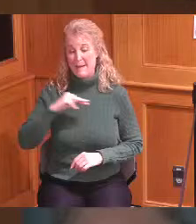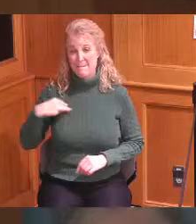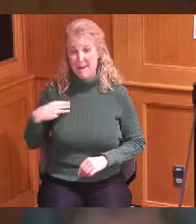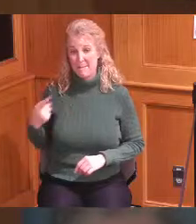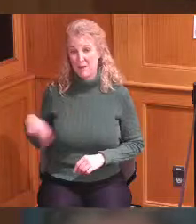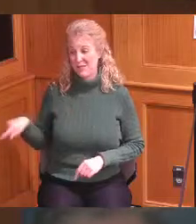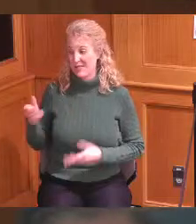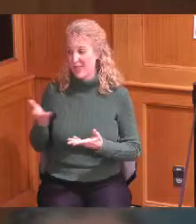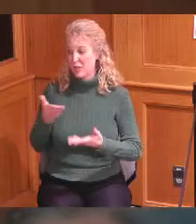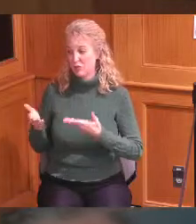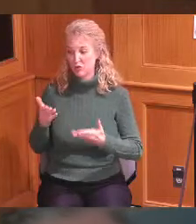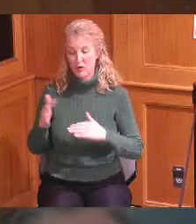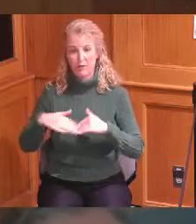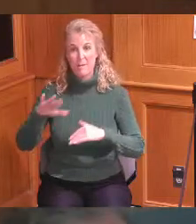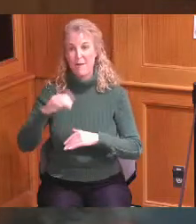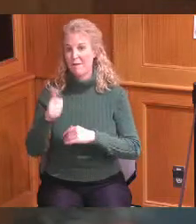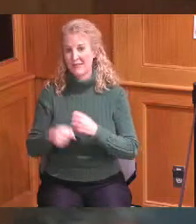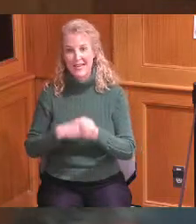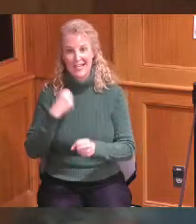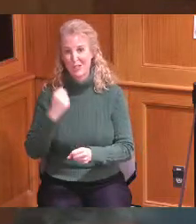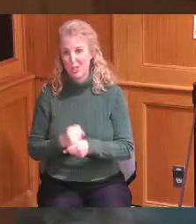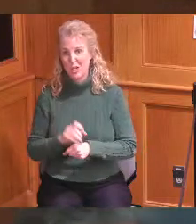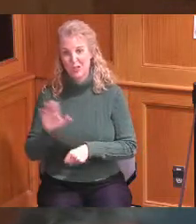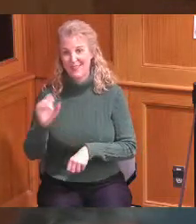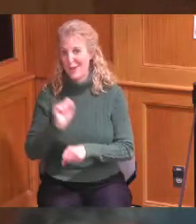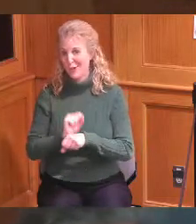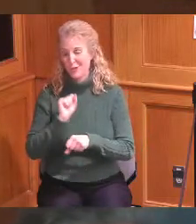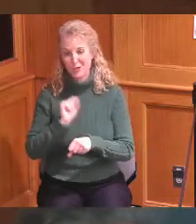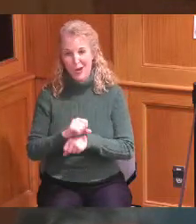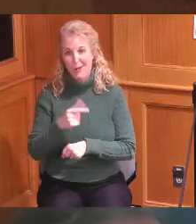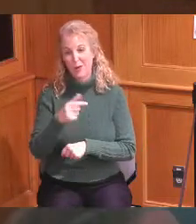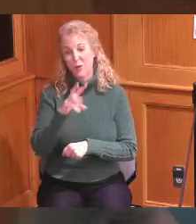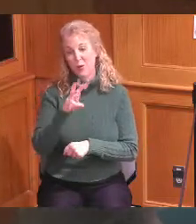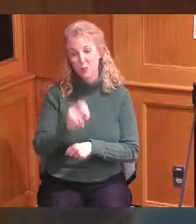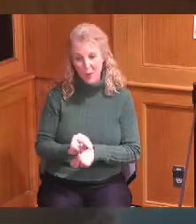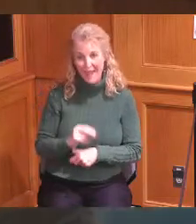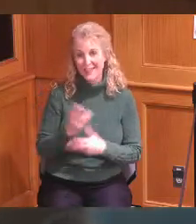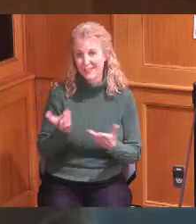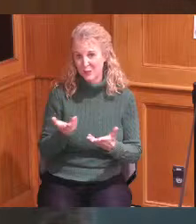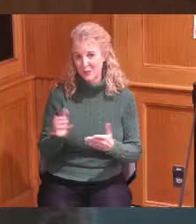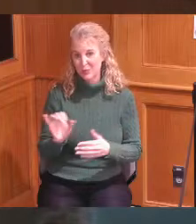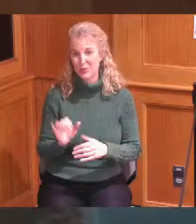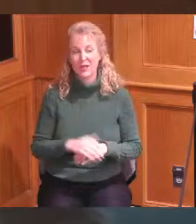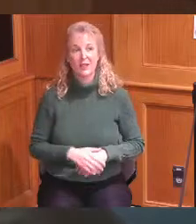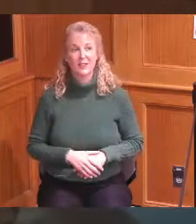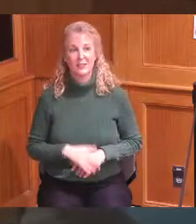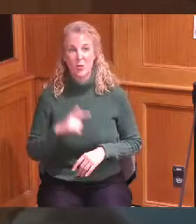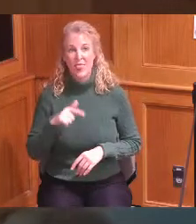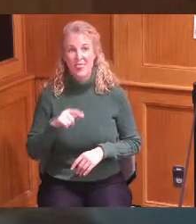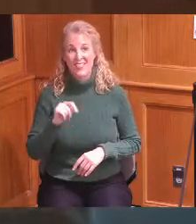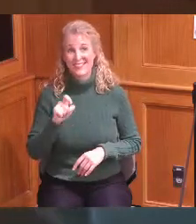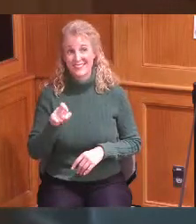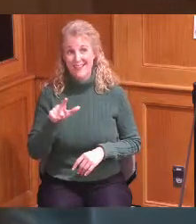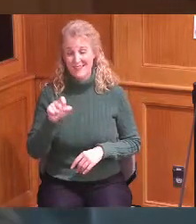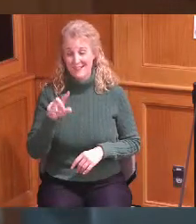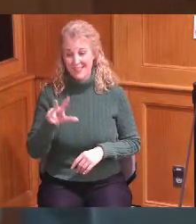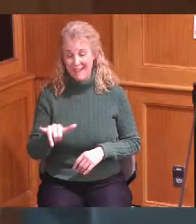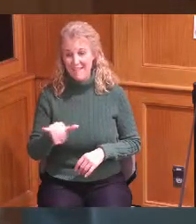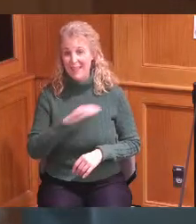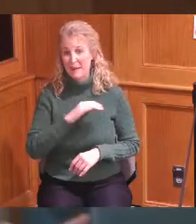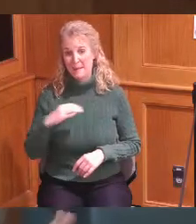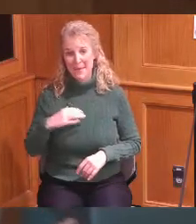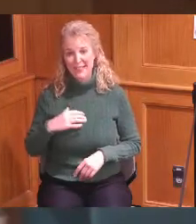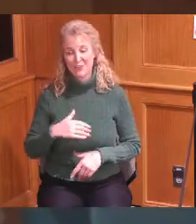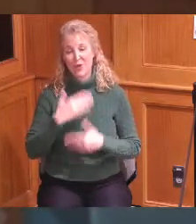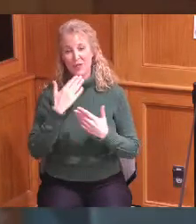serving for well beyond 10 years in their capacity, including Gwen, who was here before I was, on the Tax Levy Committee and remains in the Tax Levy